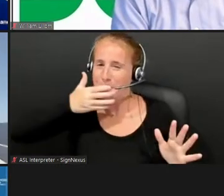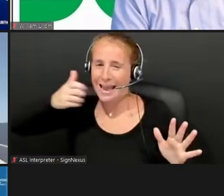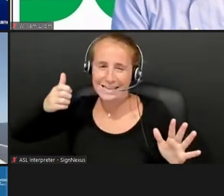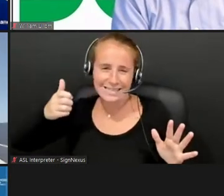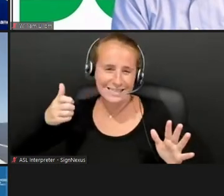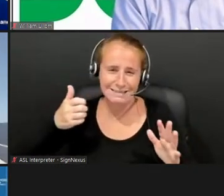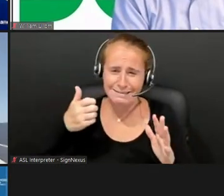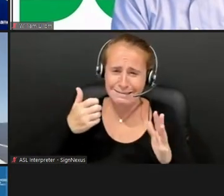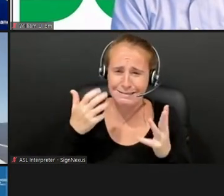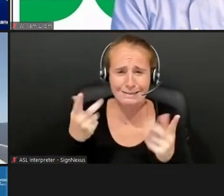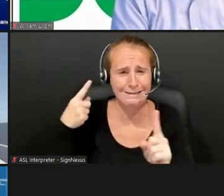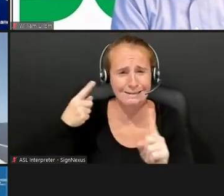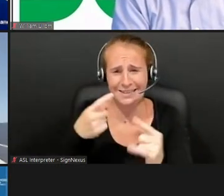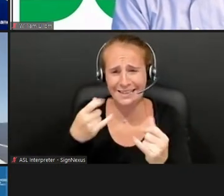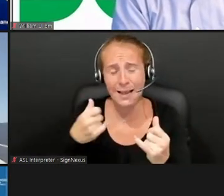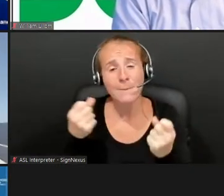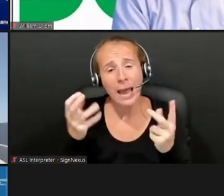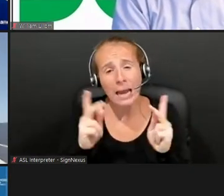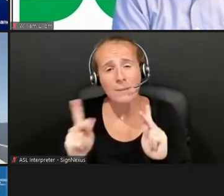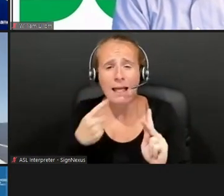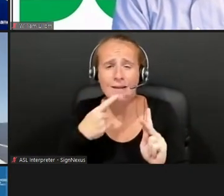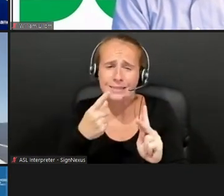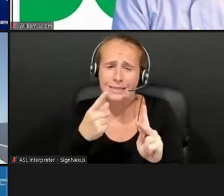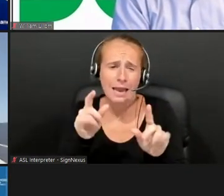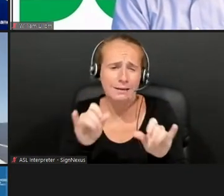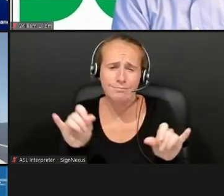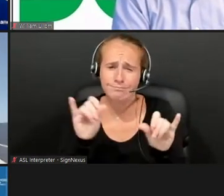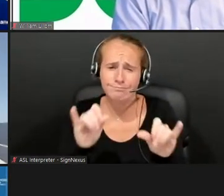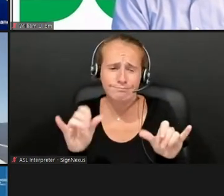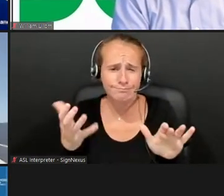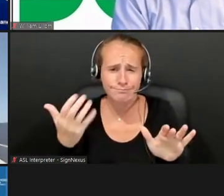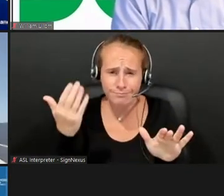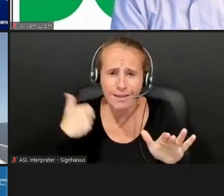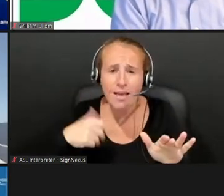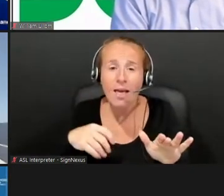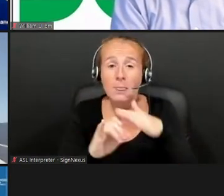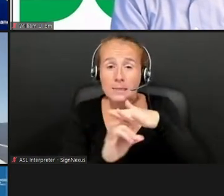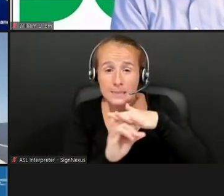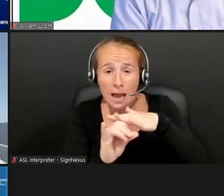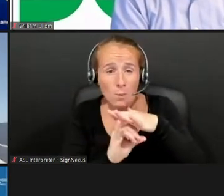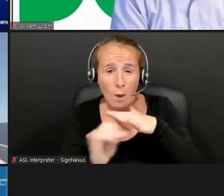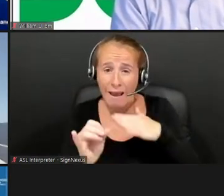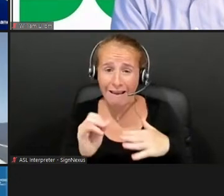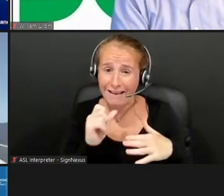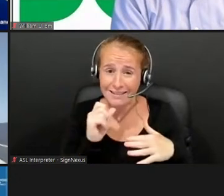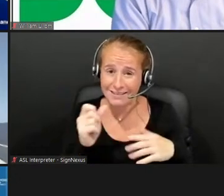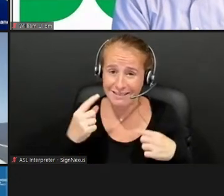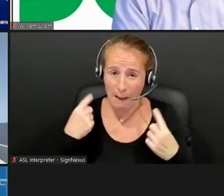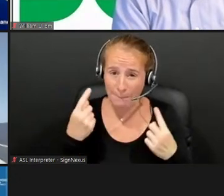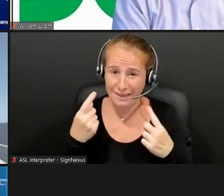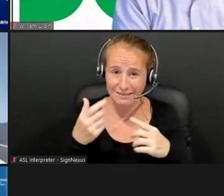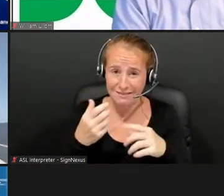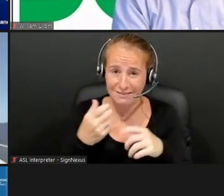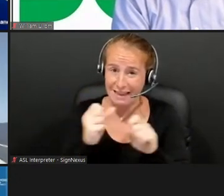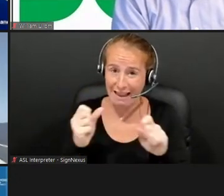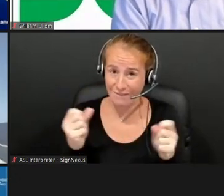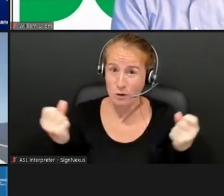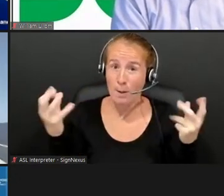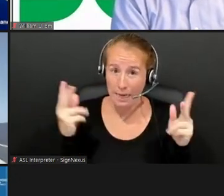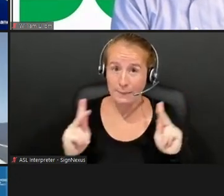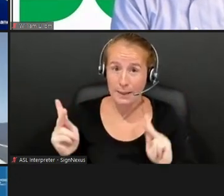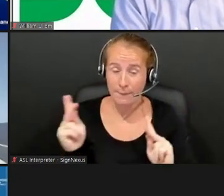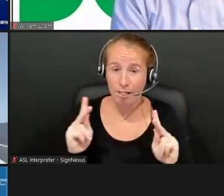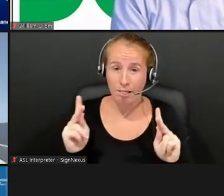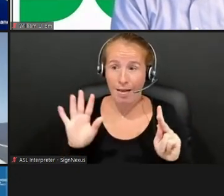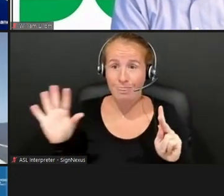you know some other people have stated this as well too that the subway system has not been safe for many people and their different